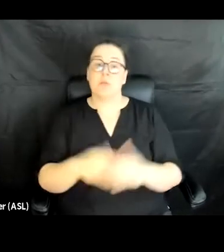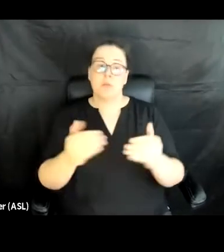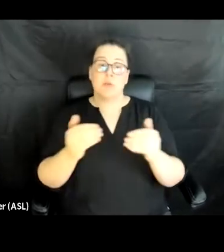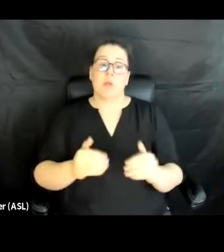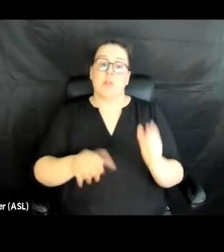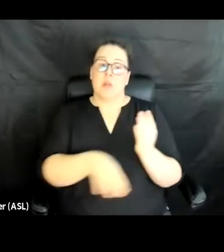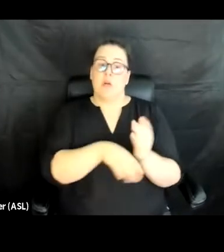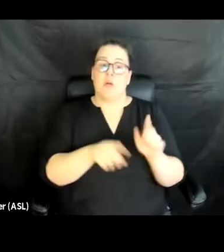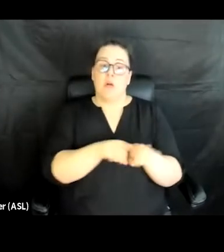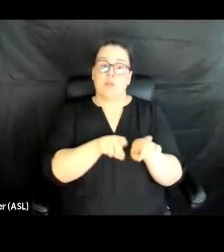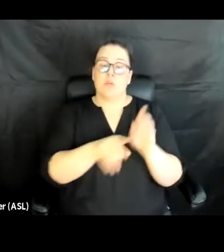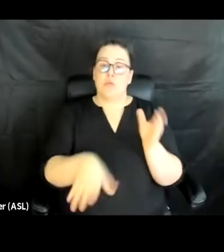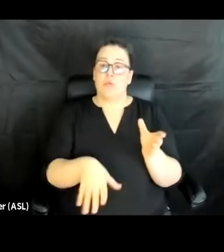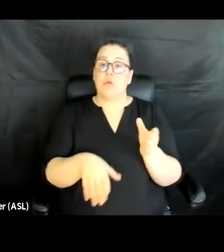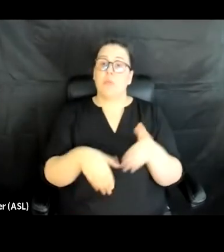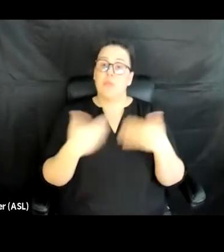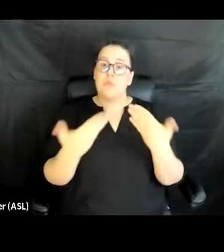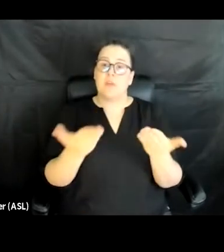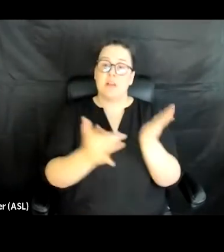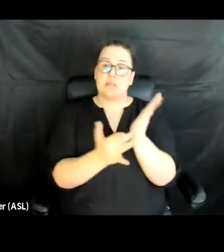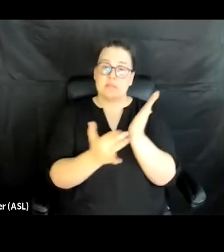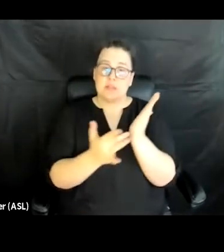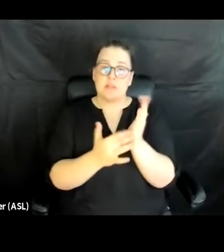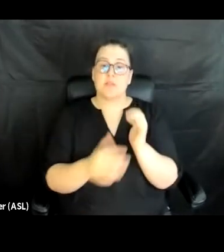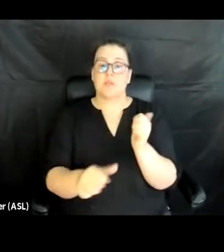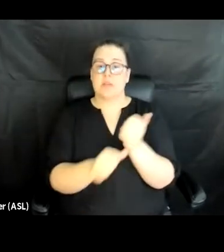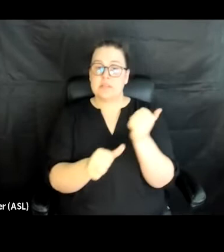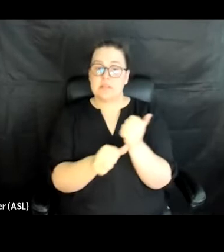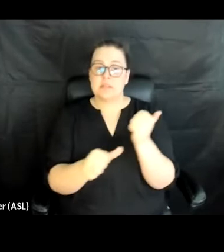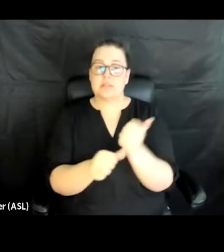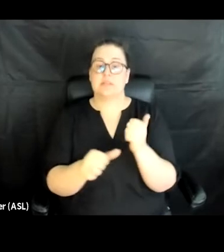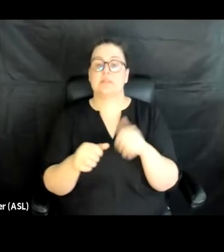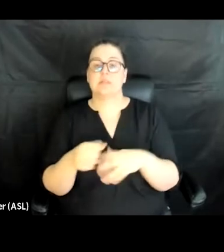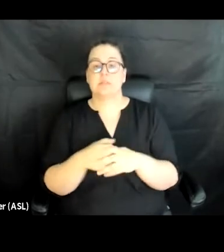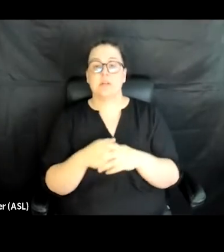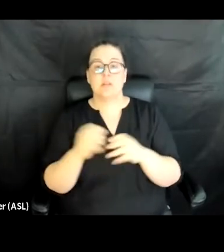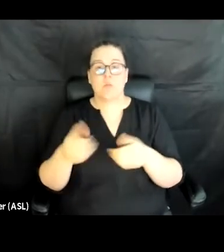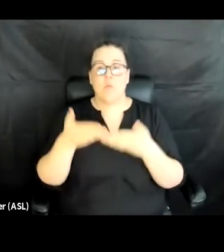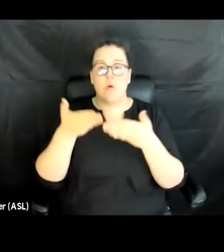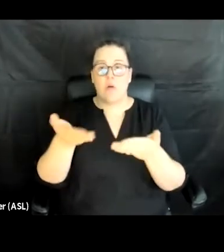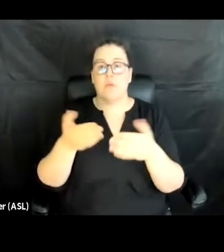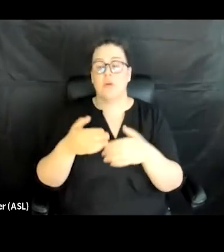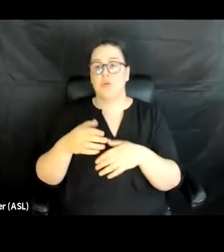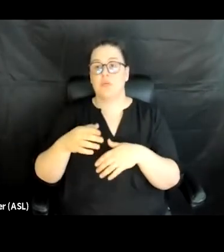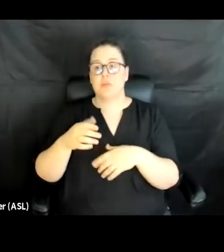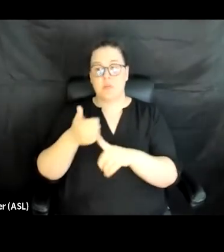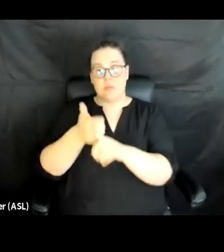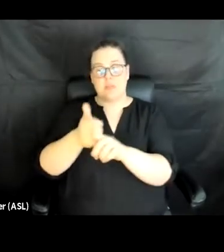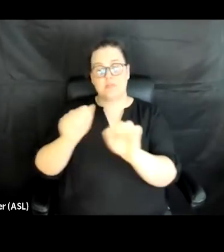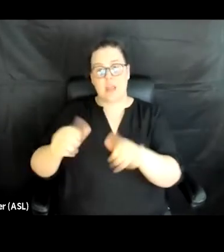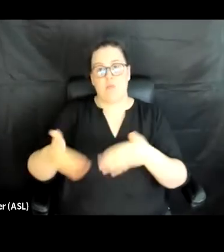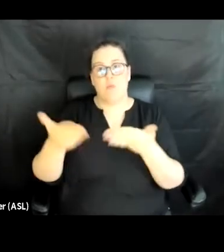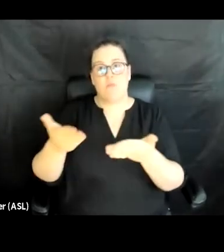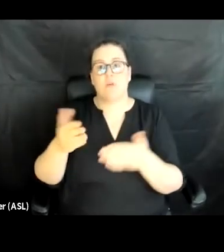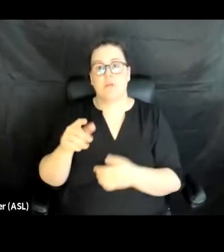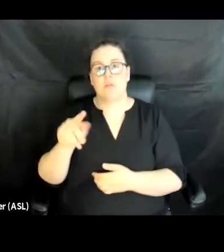mental health providers around telehealth to help provide them the supports to effectively offer and provide telehealth services. Next